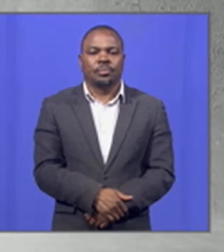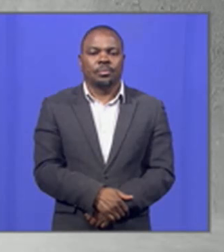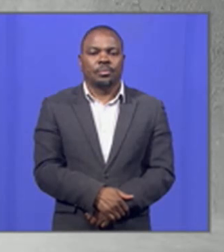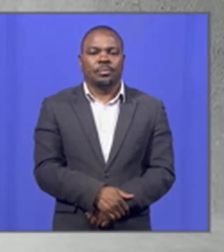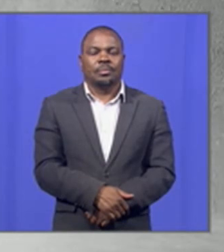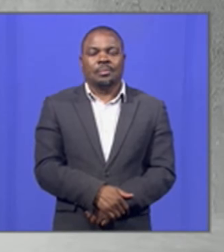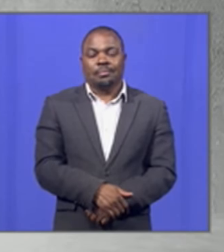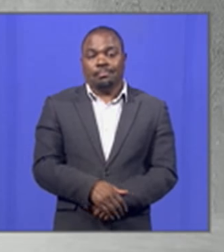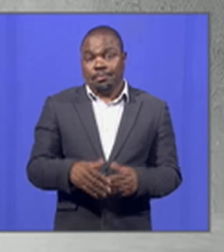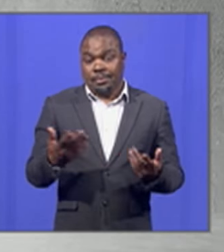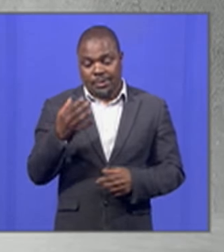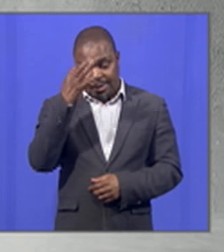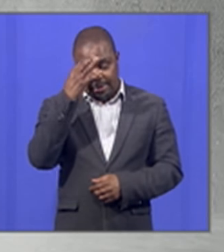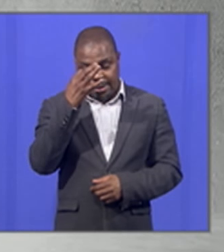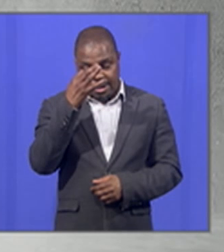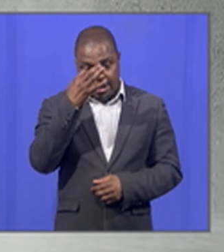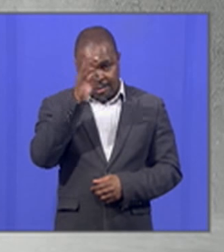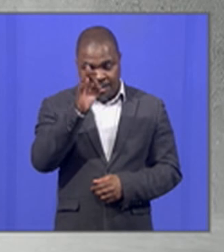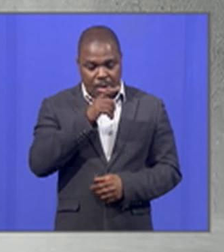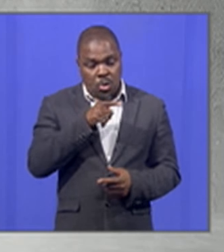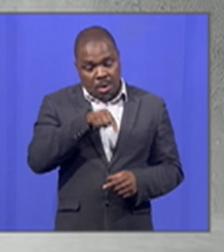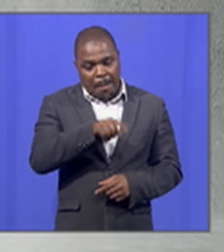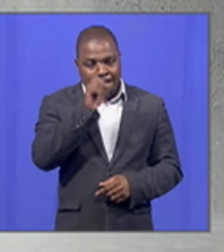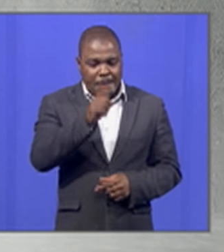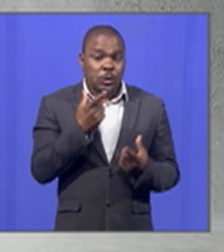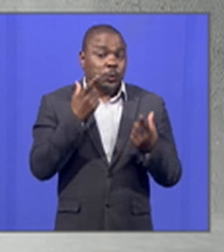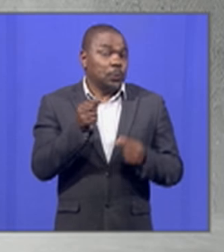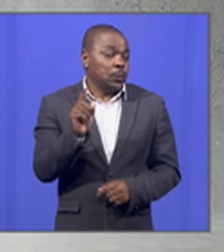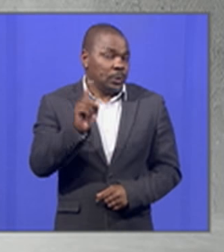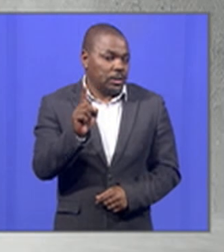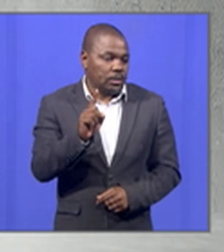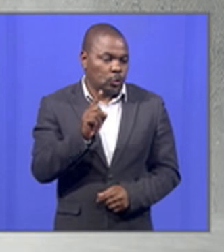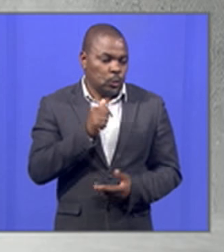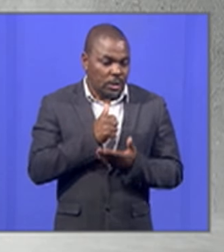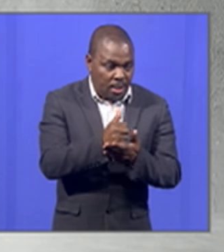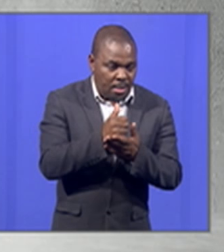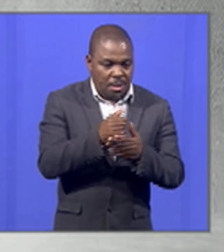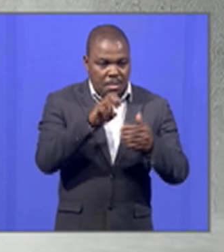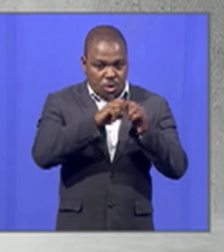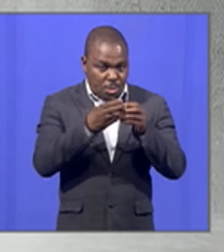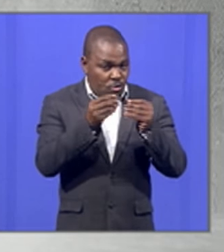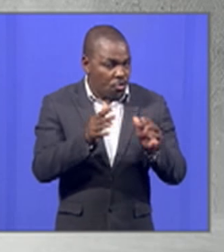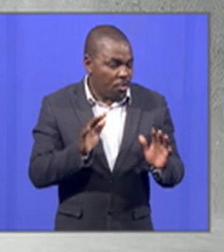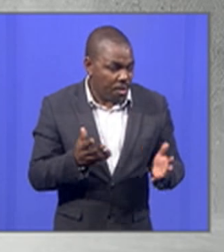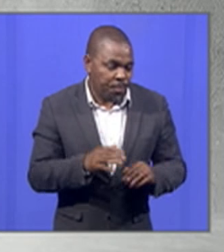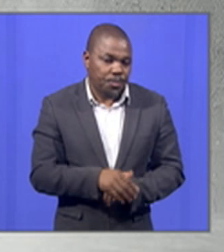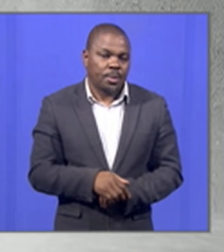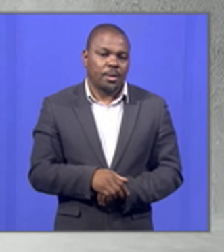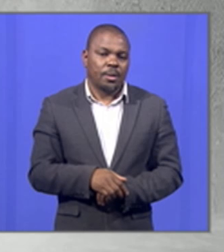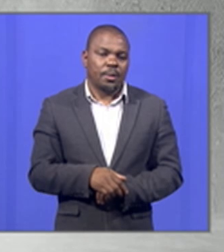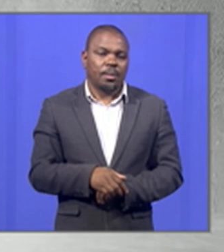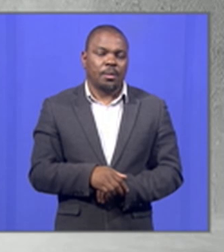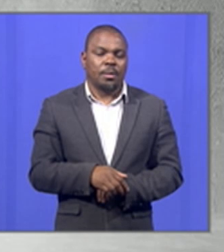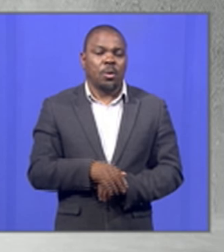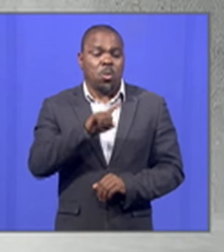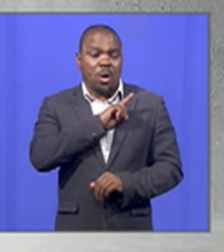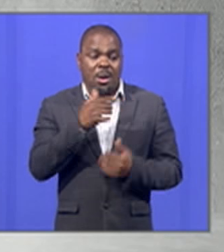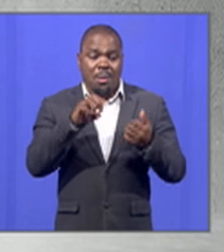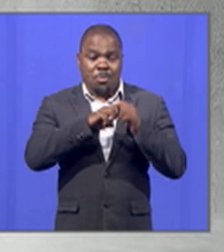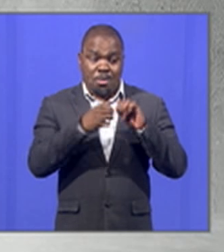Magato a wa tshwanetšeng go tšewa gore re kgone go ba le tharabollo mo bothateng bo re na leng bona bo re tebeng re